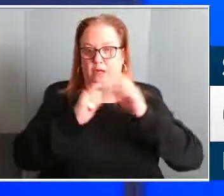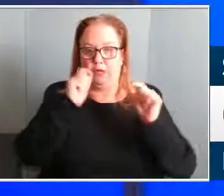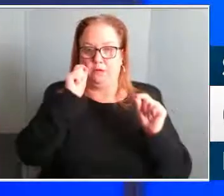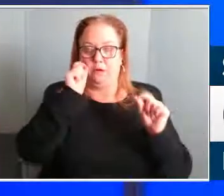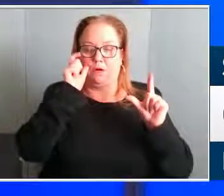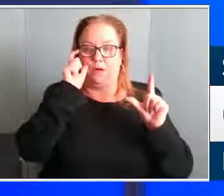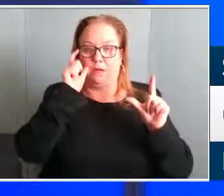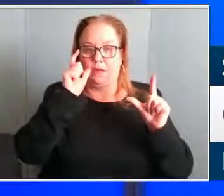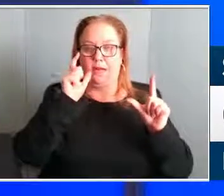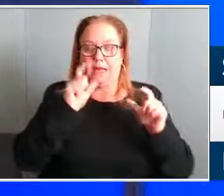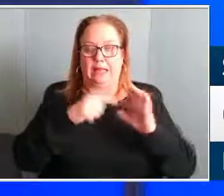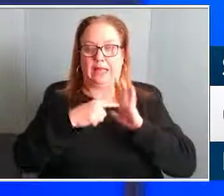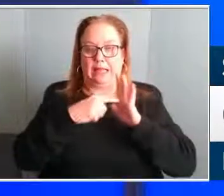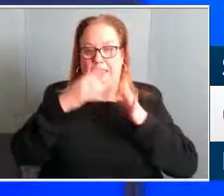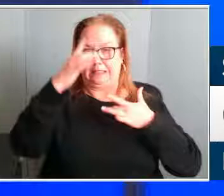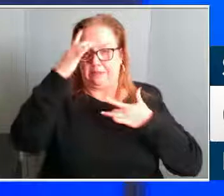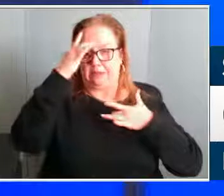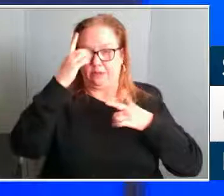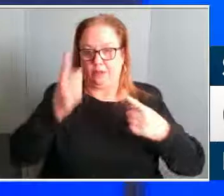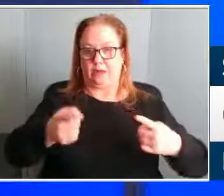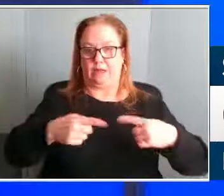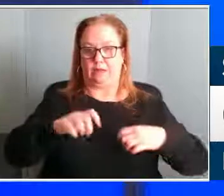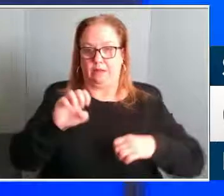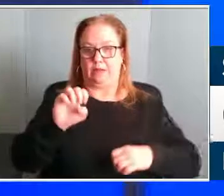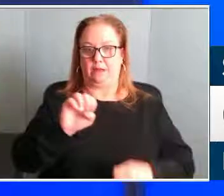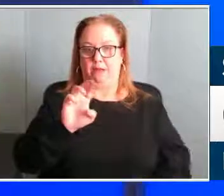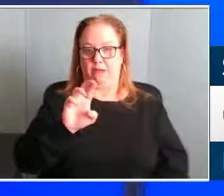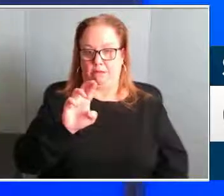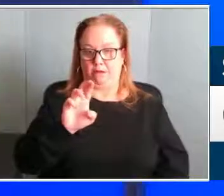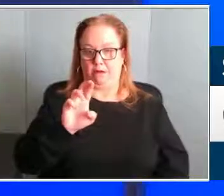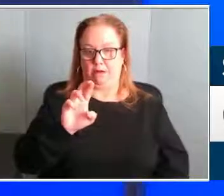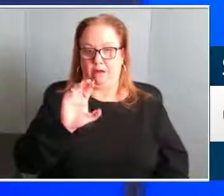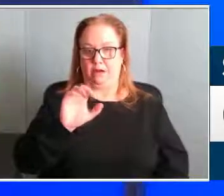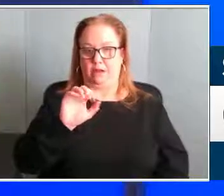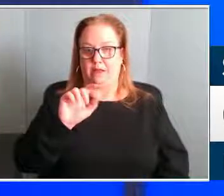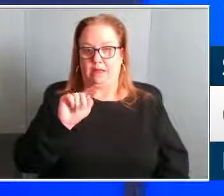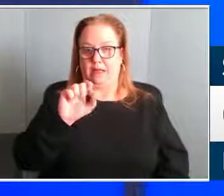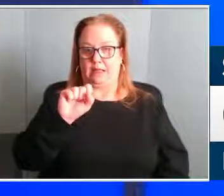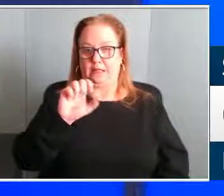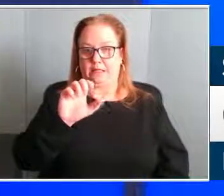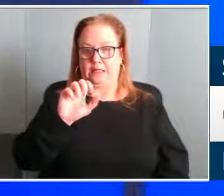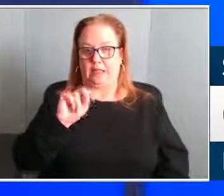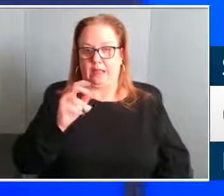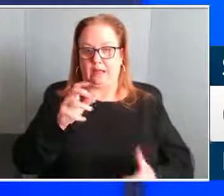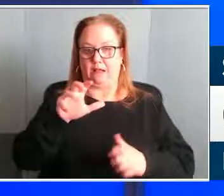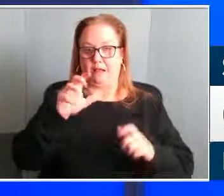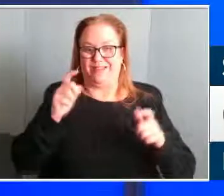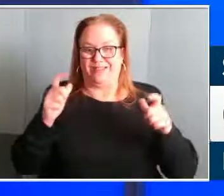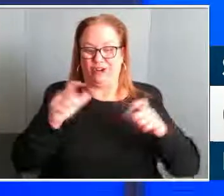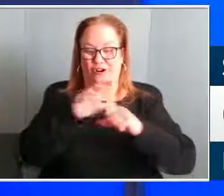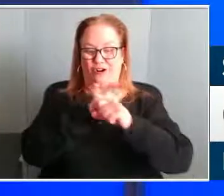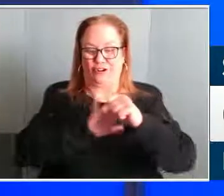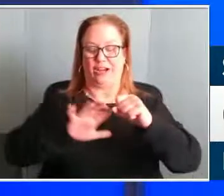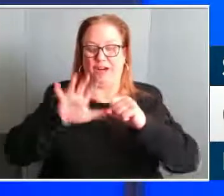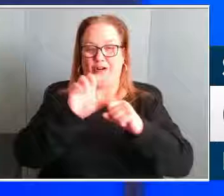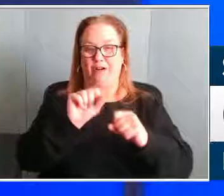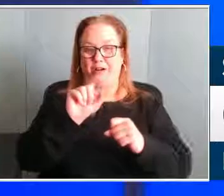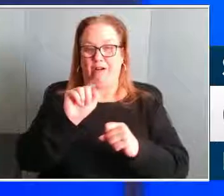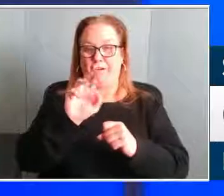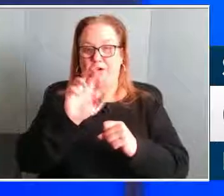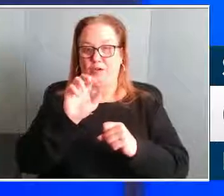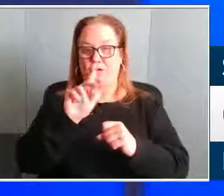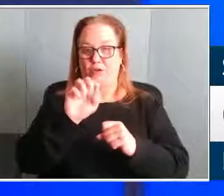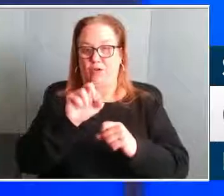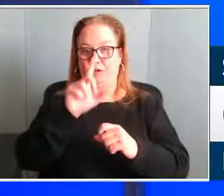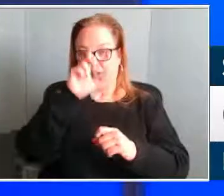had the symptoms. When he came into the emergency room on the CAT scan, he already had a large area of stroke. So that tells us that that stroke